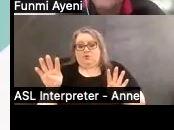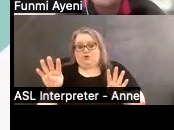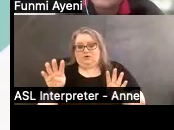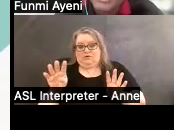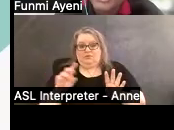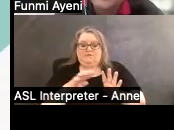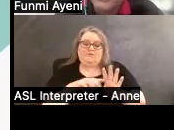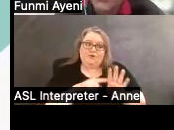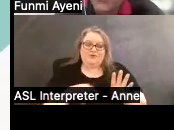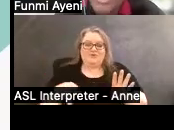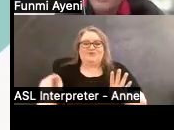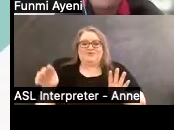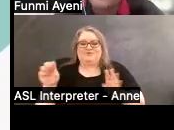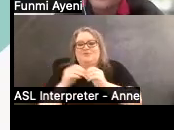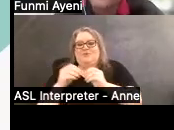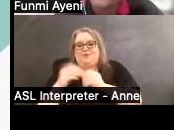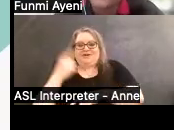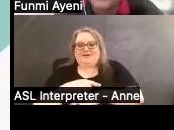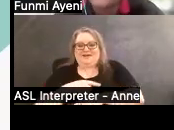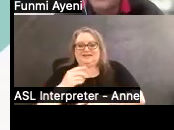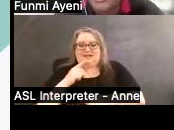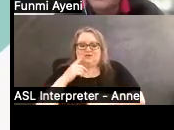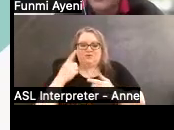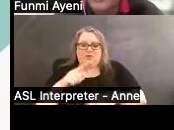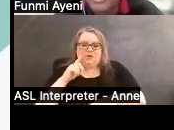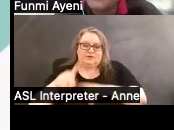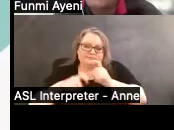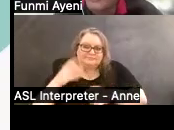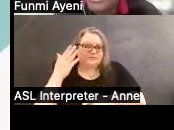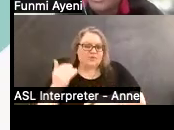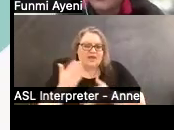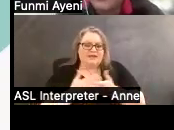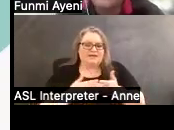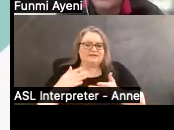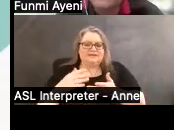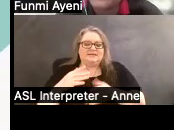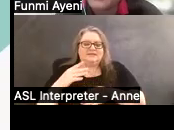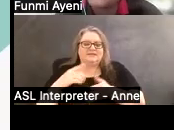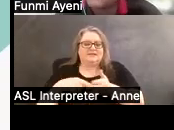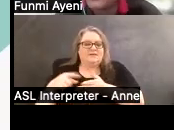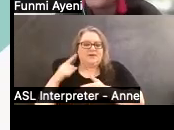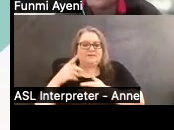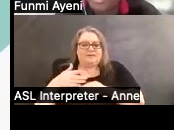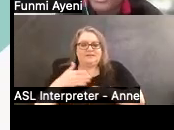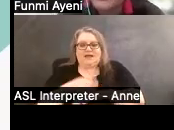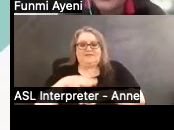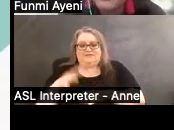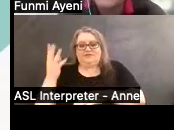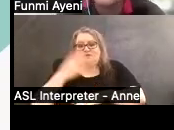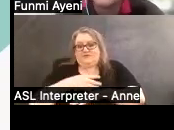to understand why there were some payments that were made 4 days and above, a lot of those had to do with third parties.